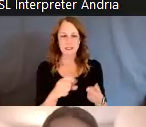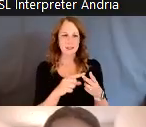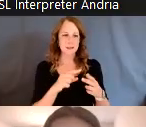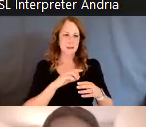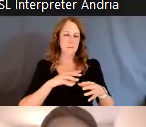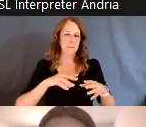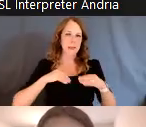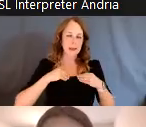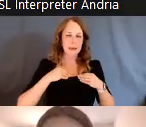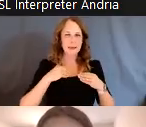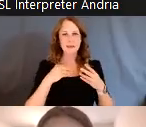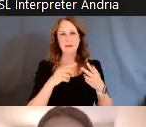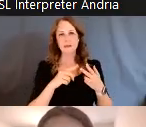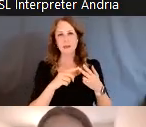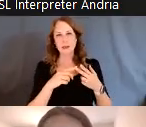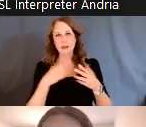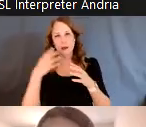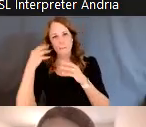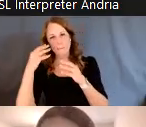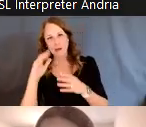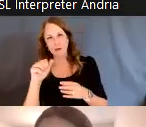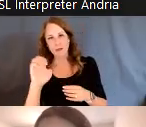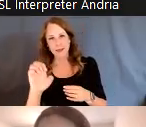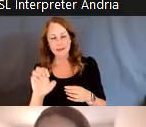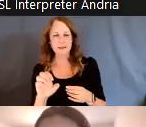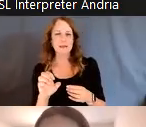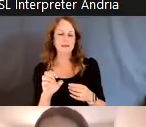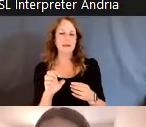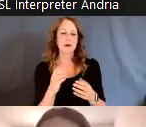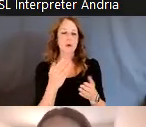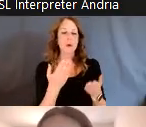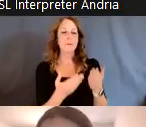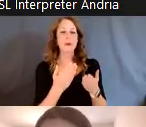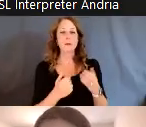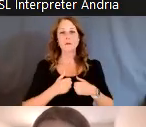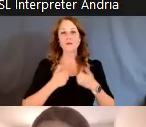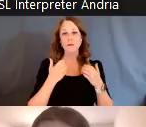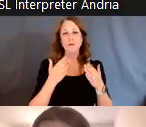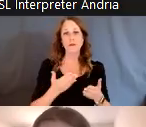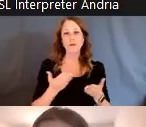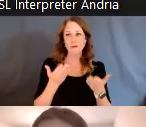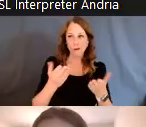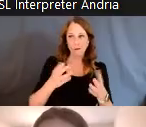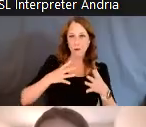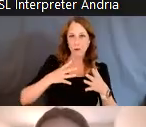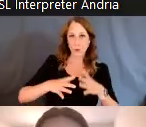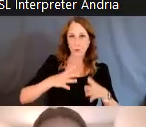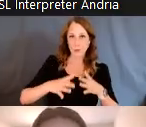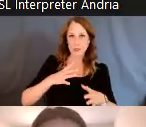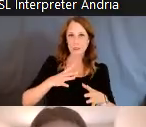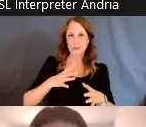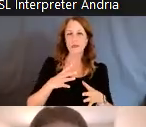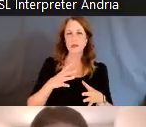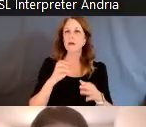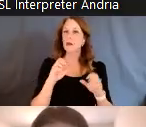blankets, pillowcases. You might also see survivors offer their clothing. That can